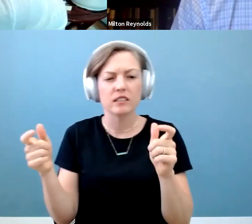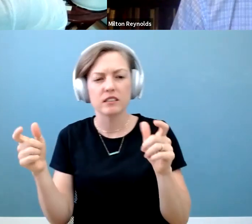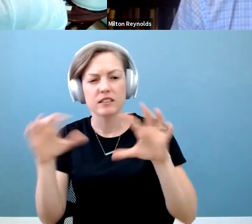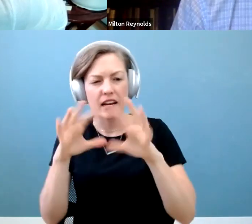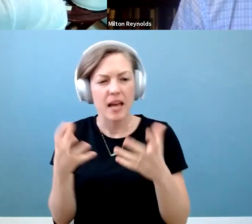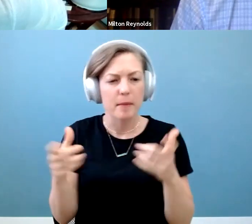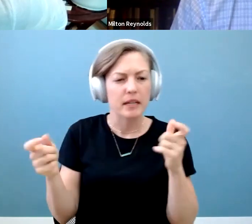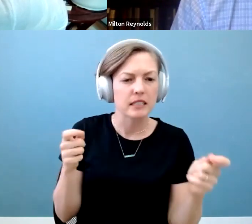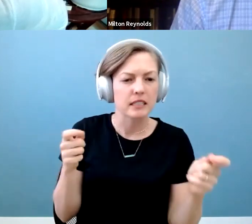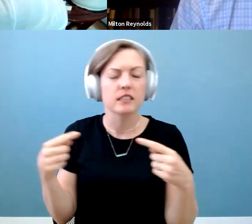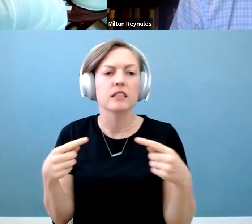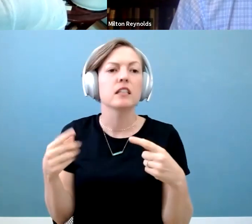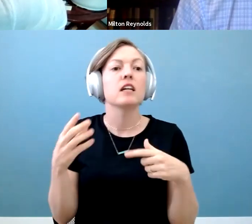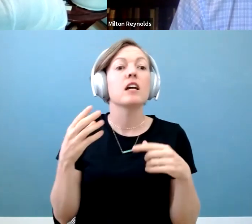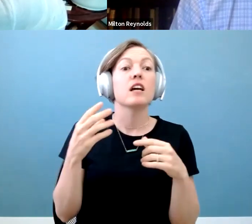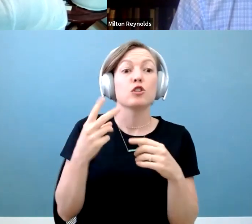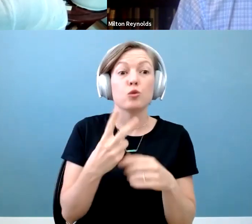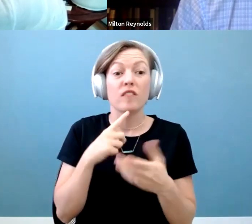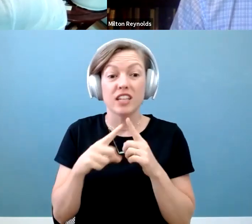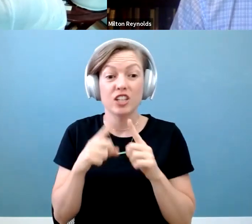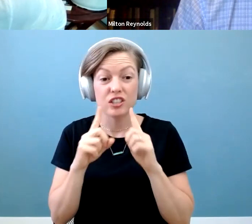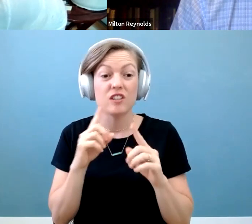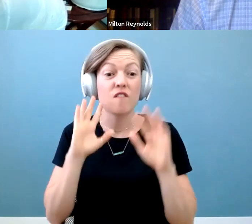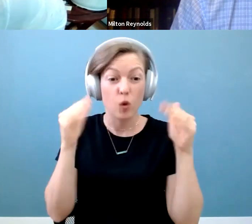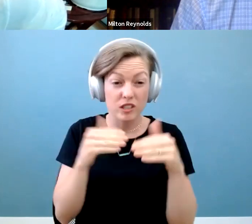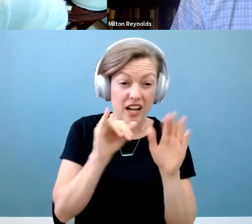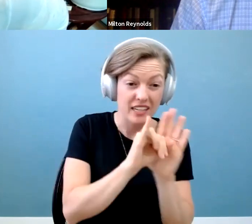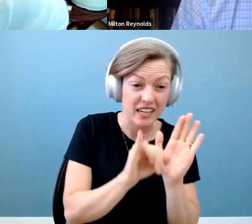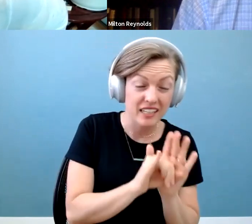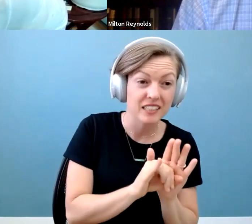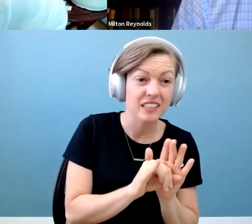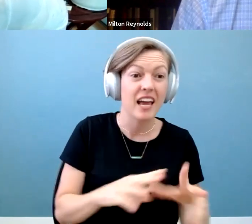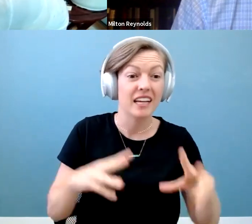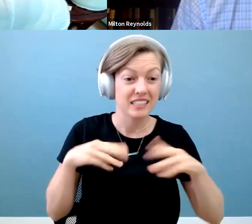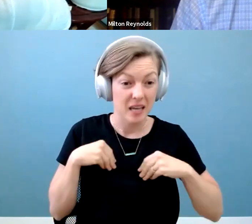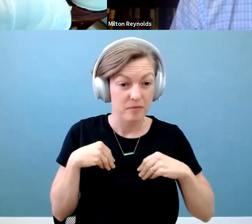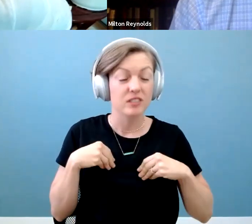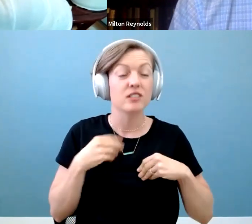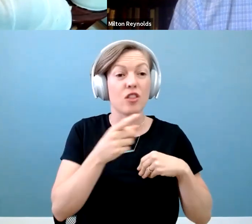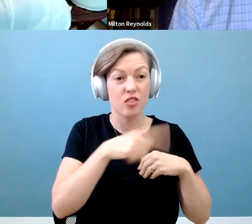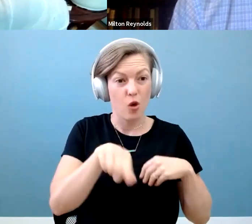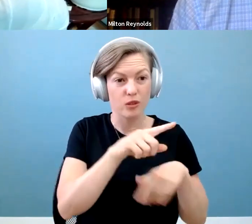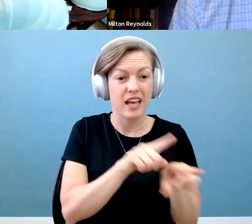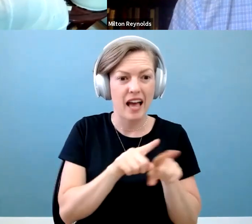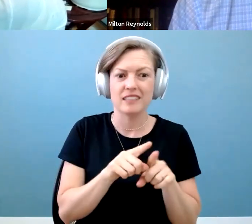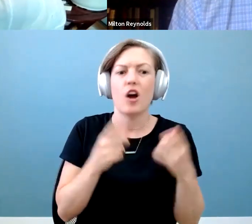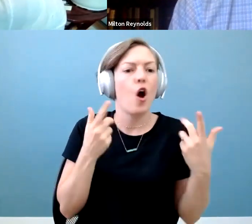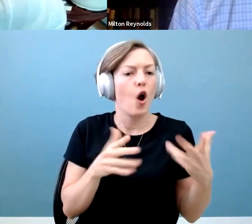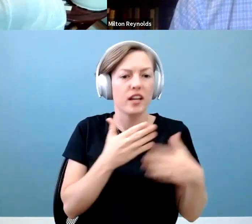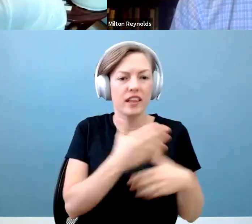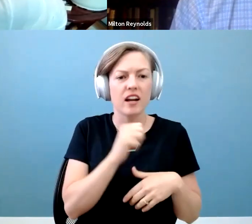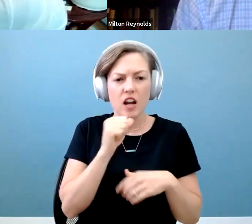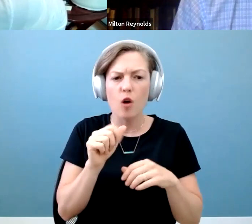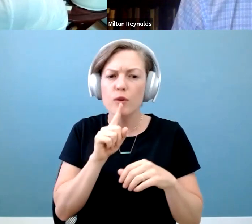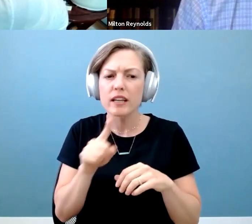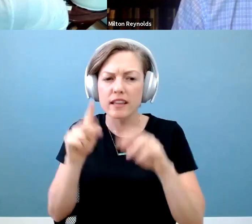solely focused on identity accept the essentialist commitments as a given, and they don't oftentimes interrogate the power